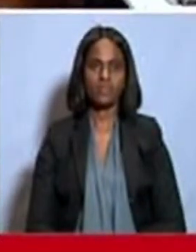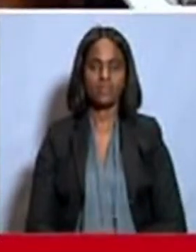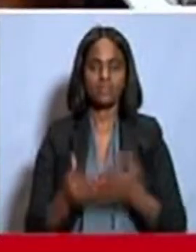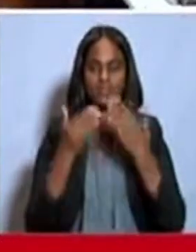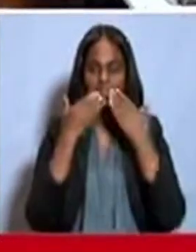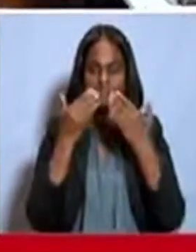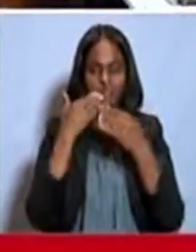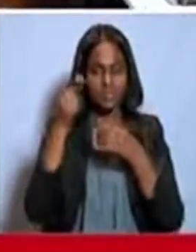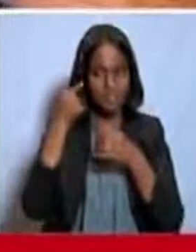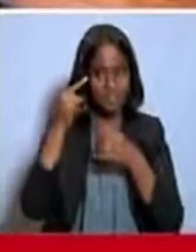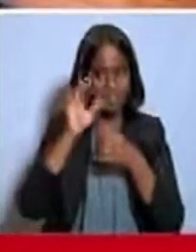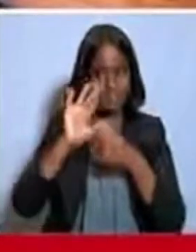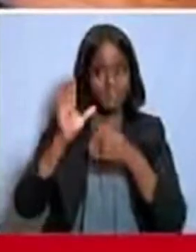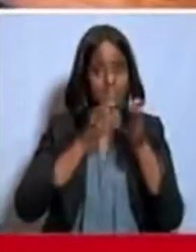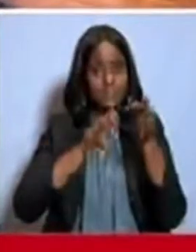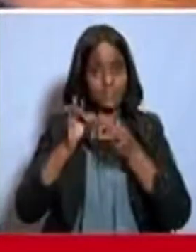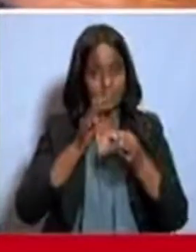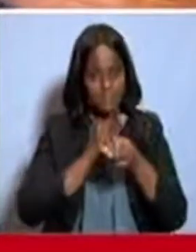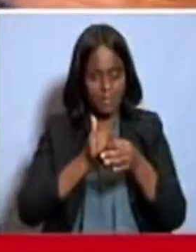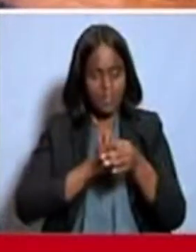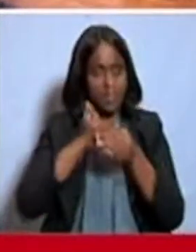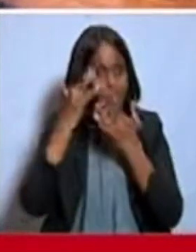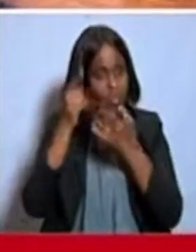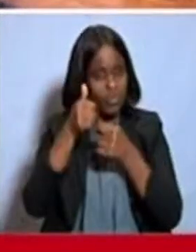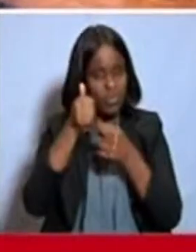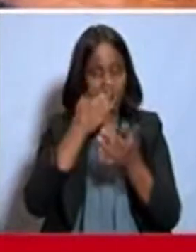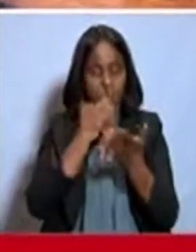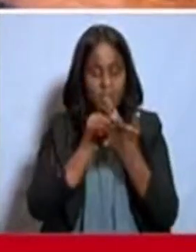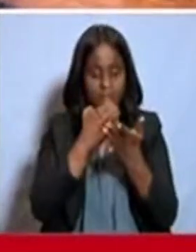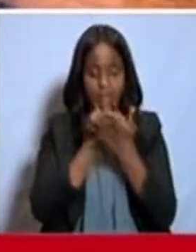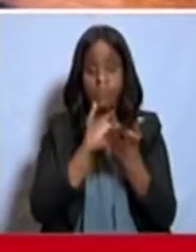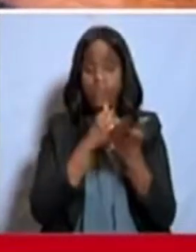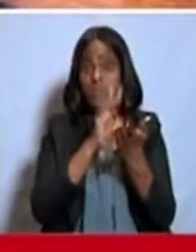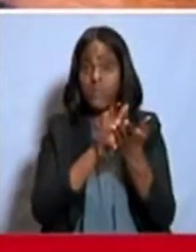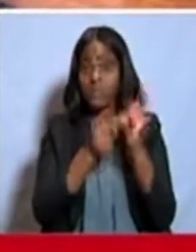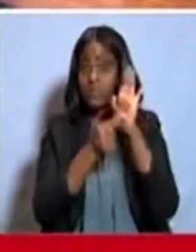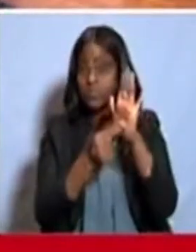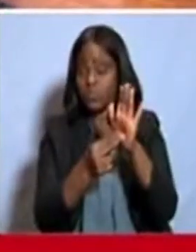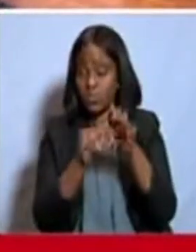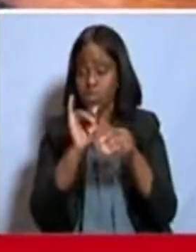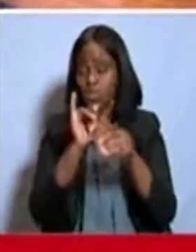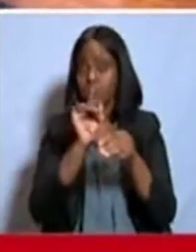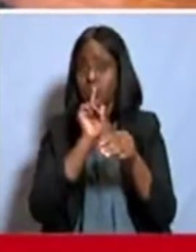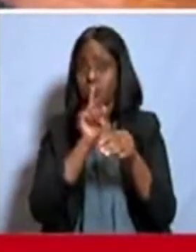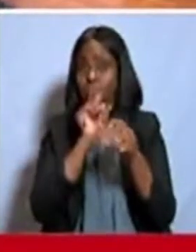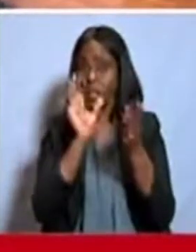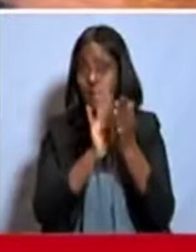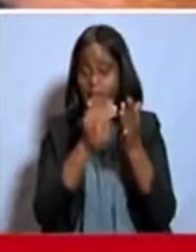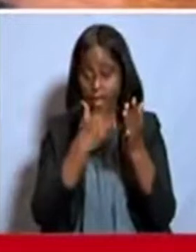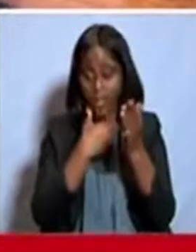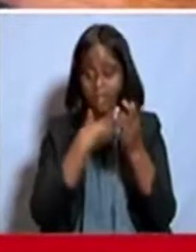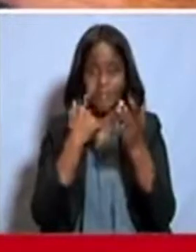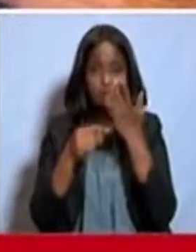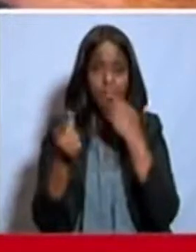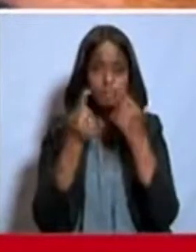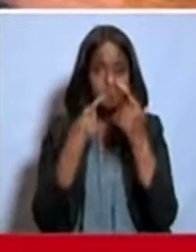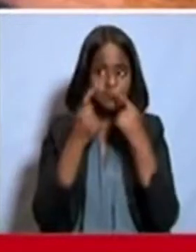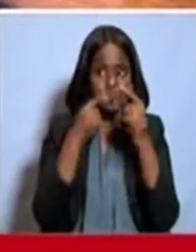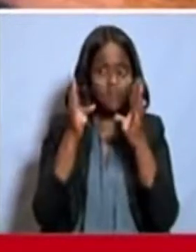Thank you for that explanation. I hope you have documentary evidence to that effect to show that yes, there was that